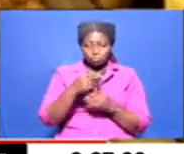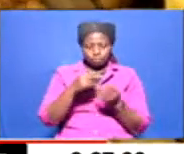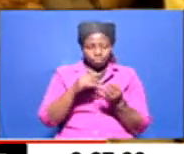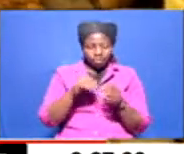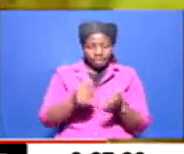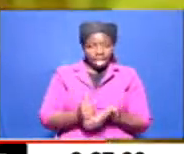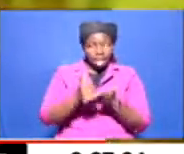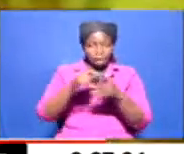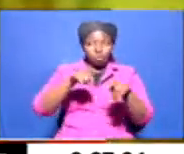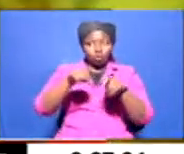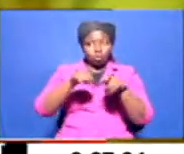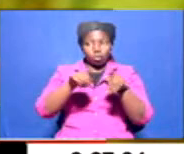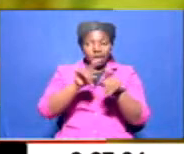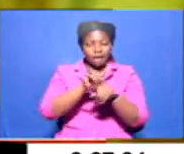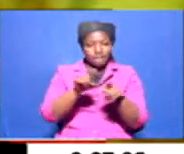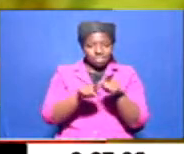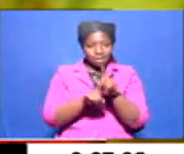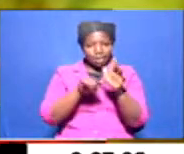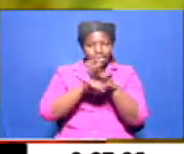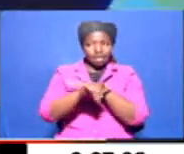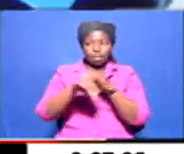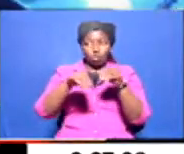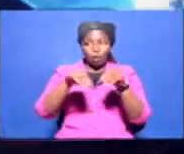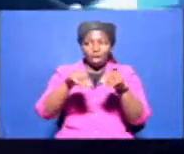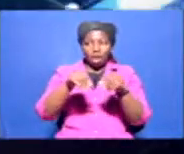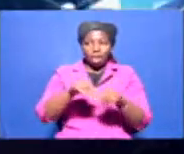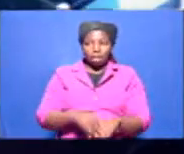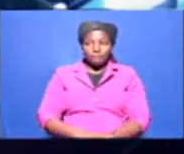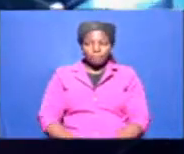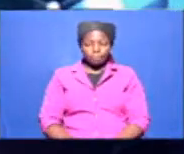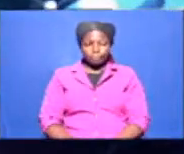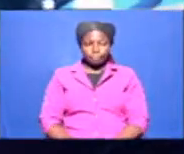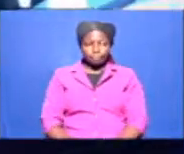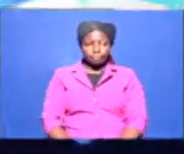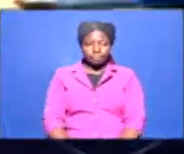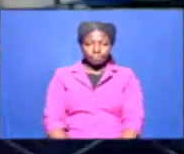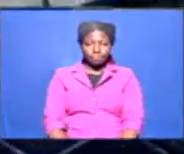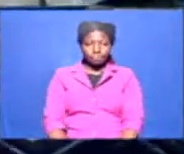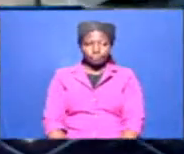soil. Alan Auko, Take One.